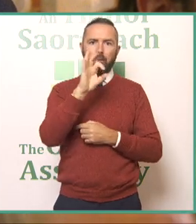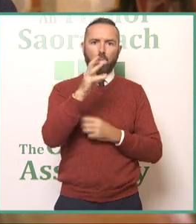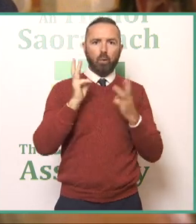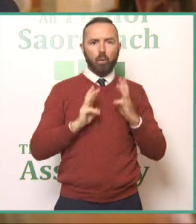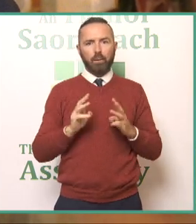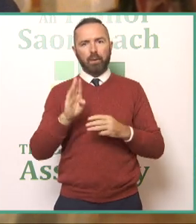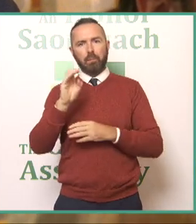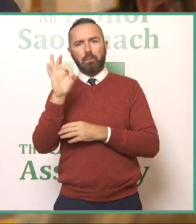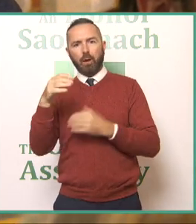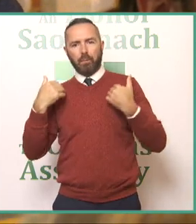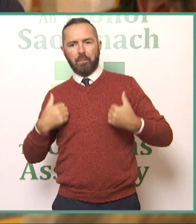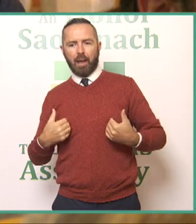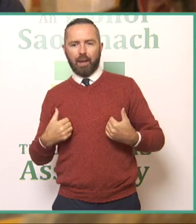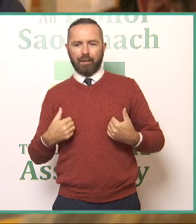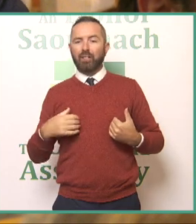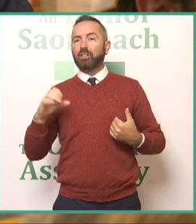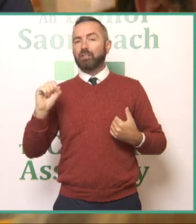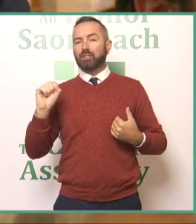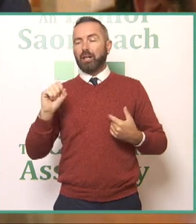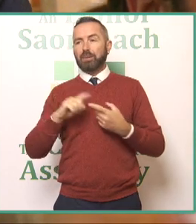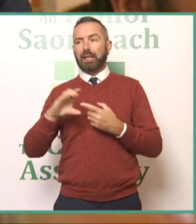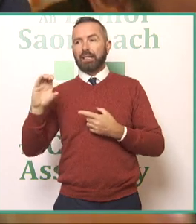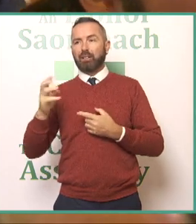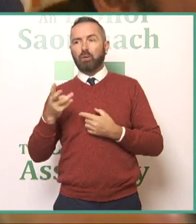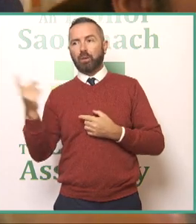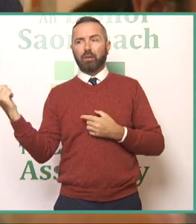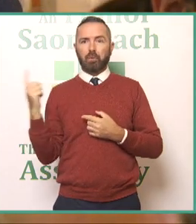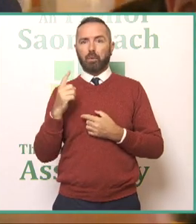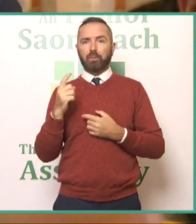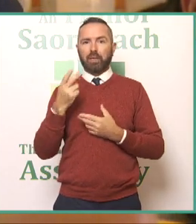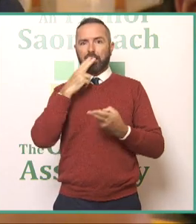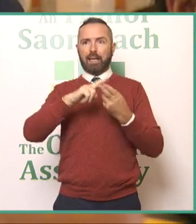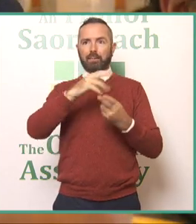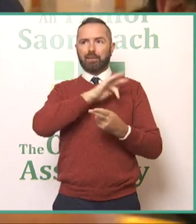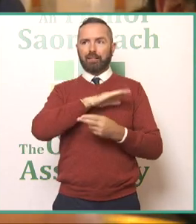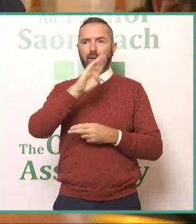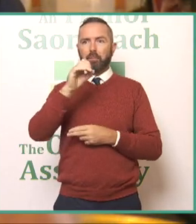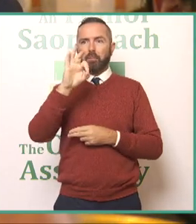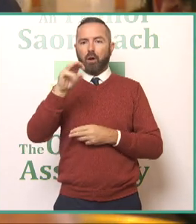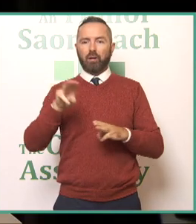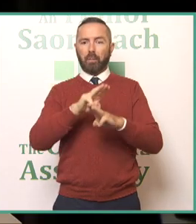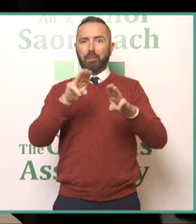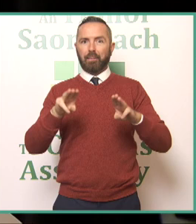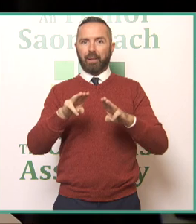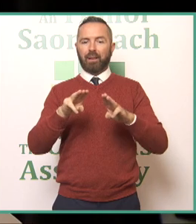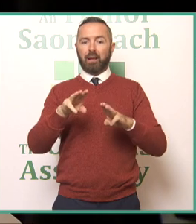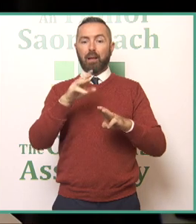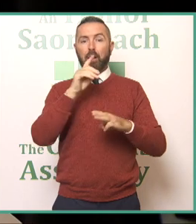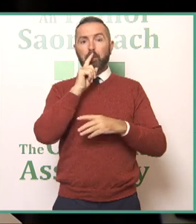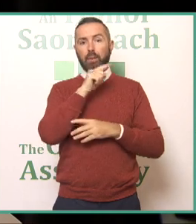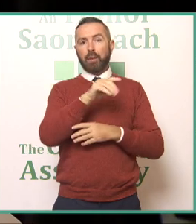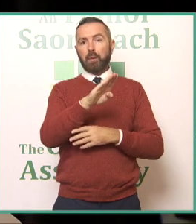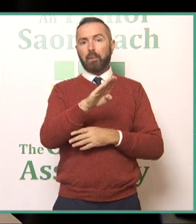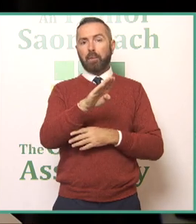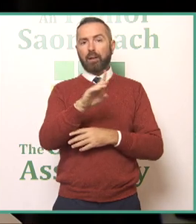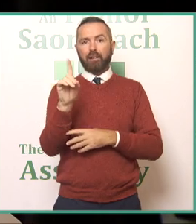bog man, Seamus is going to step up, and Kieran as well will call themselves bog people. But the biodiversity. So